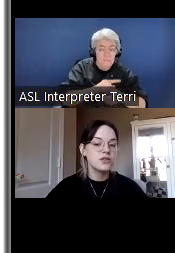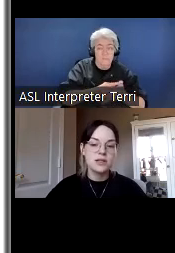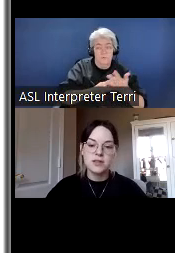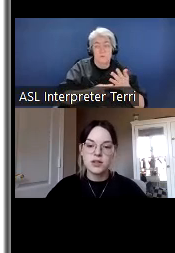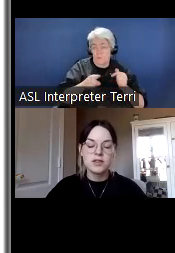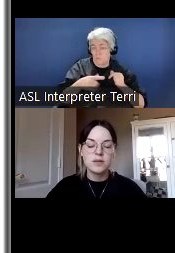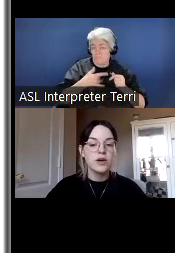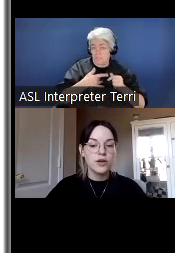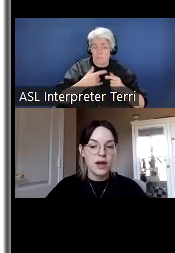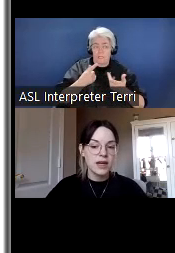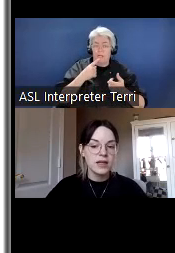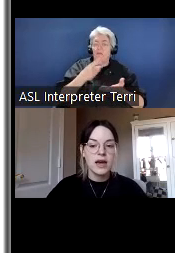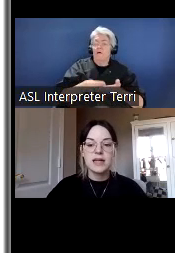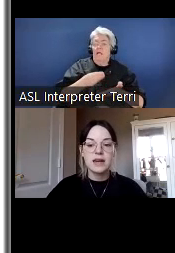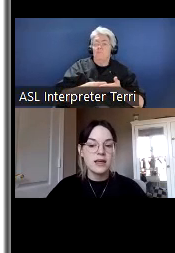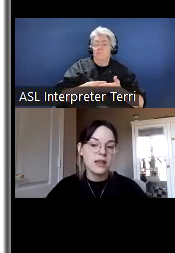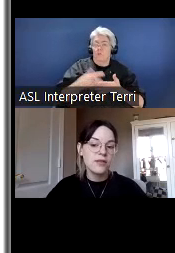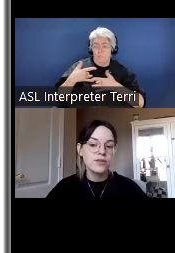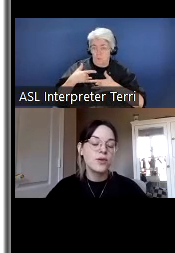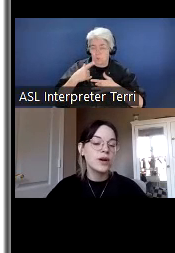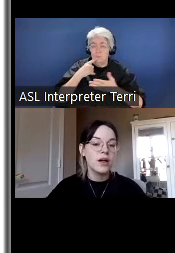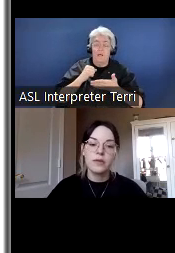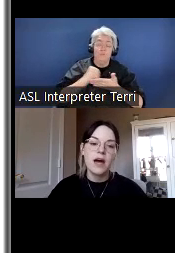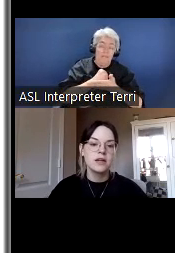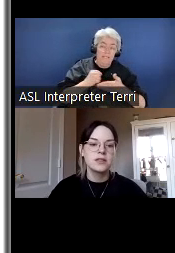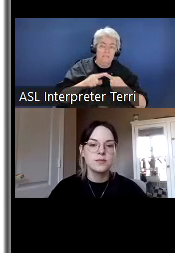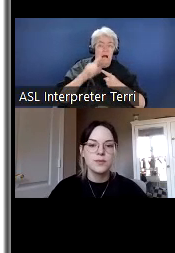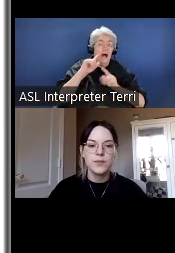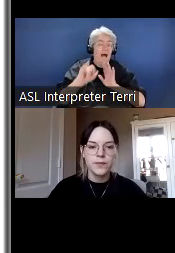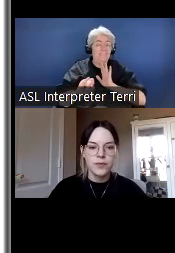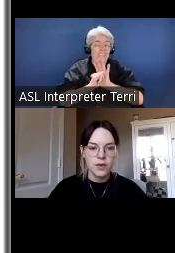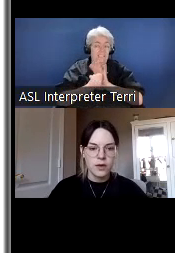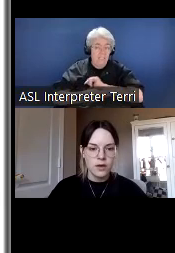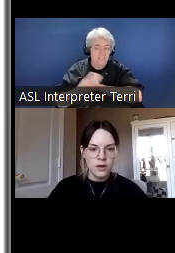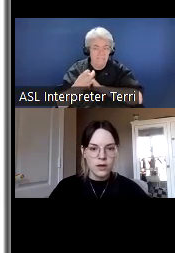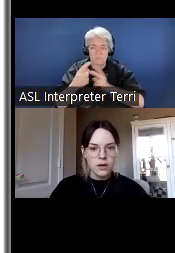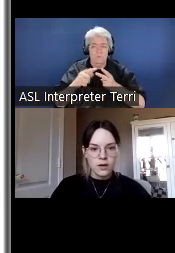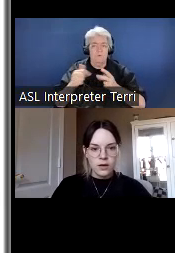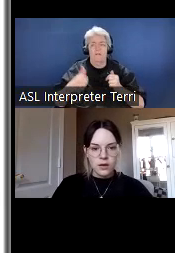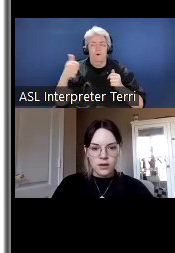any financial concerns about your credit, identity theft, or other matters?